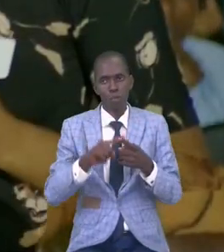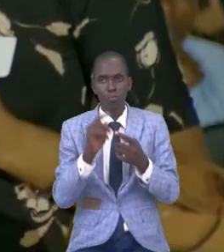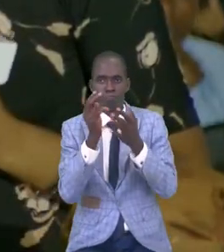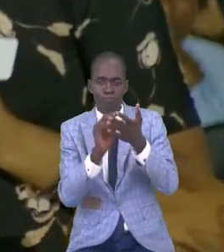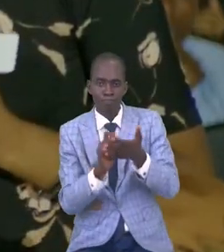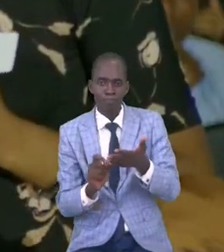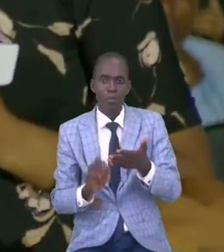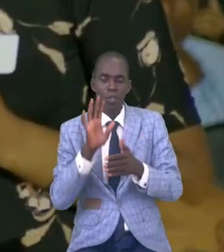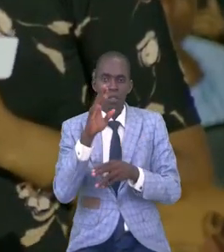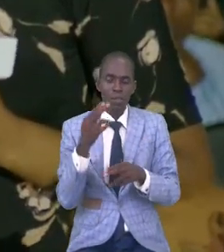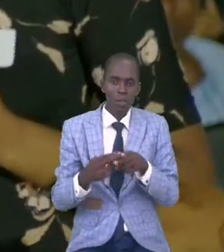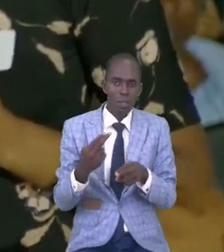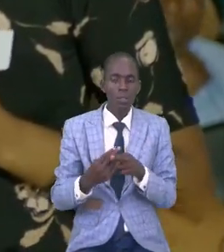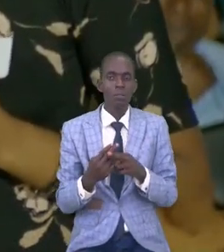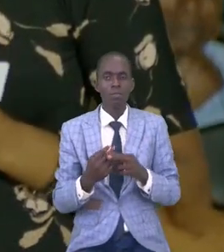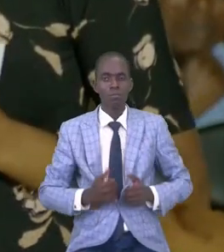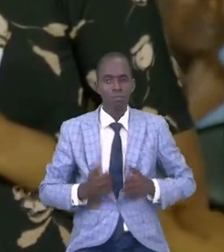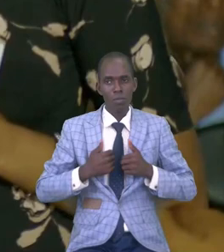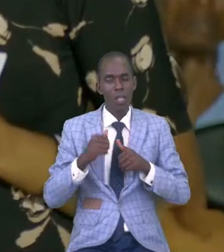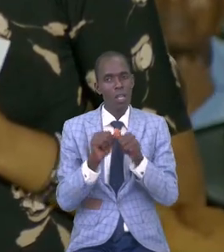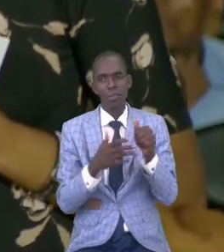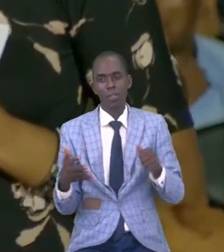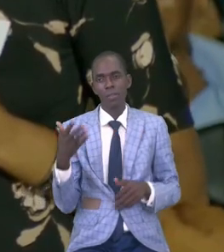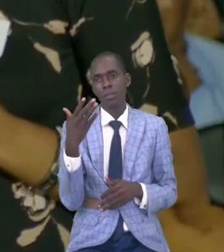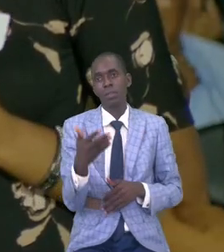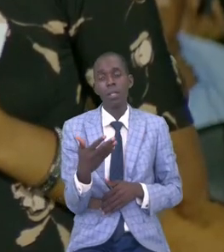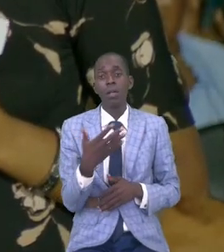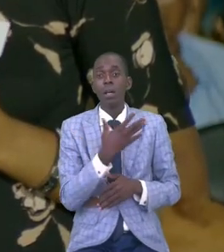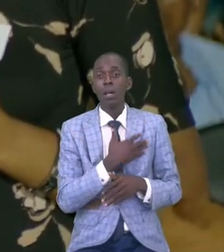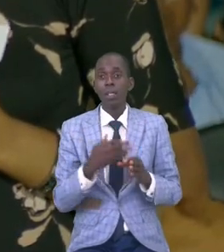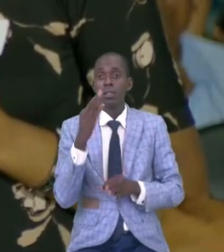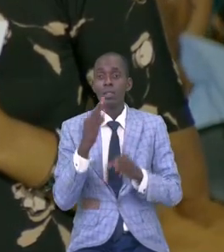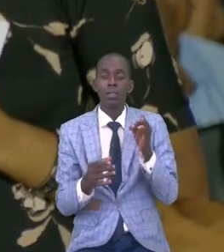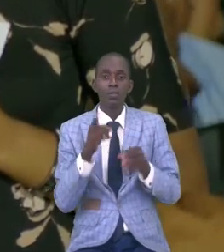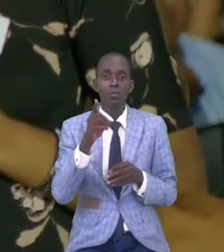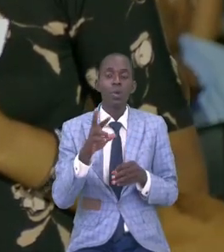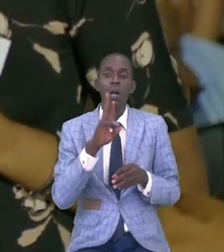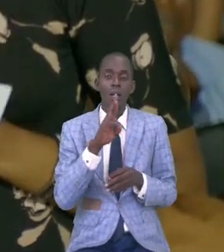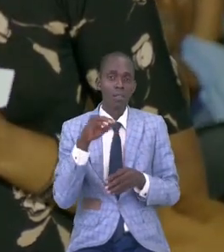It's very important we capture all the provided information in your slip.